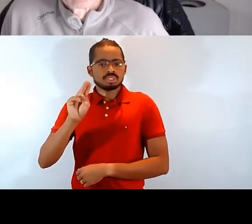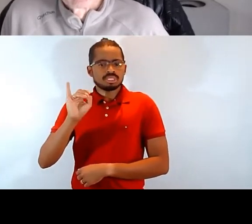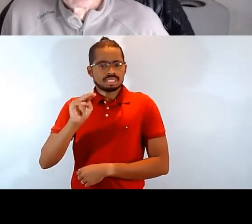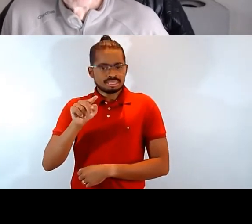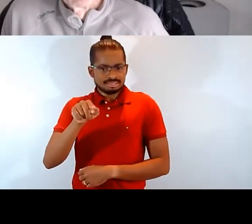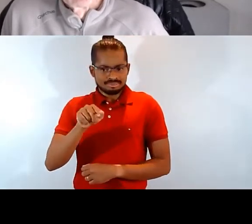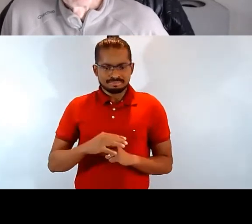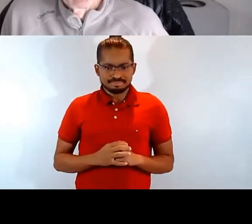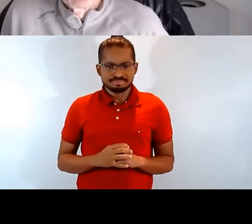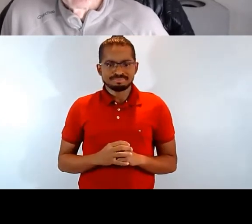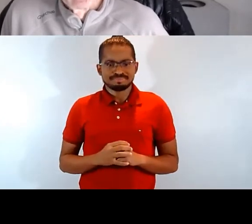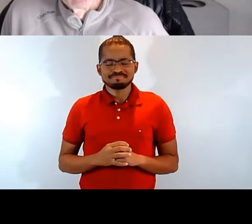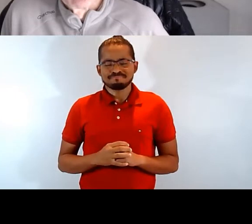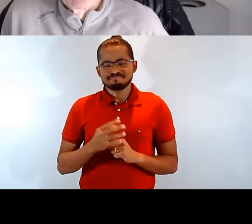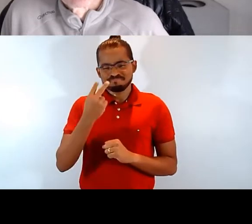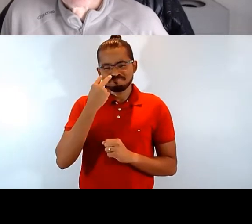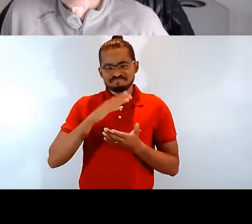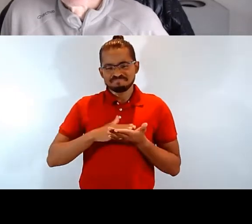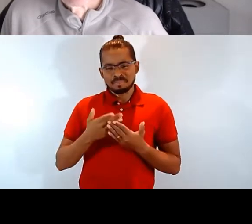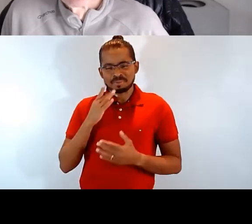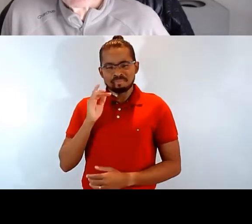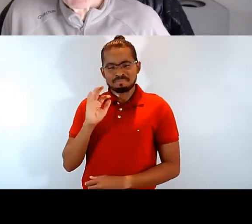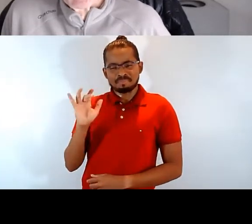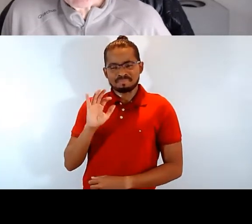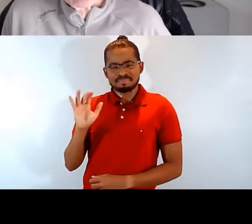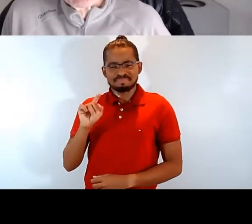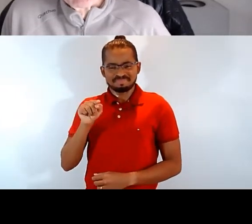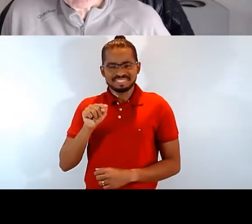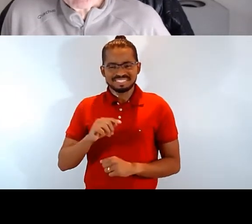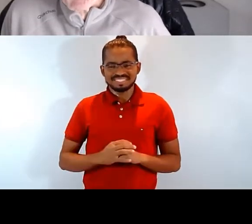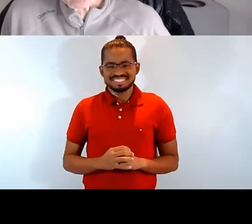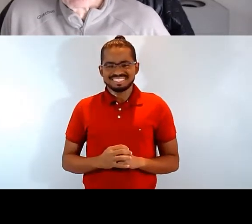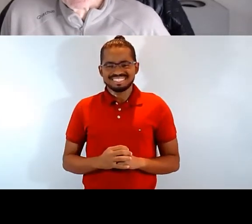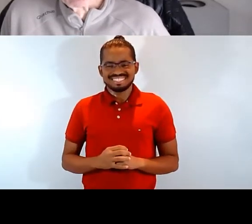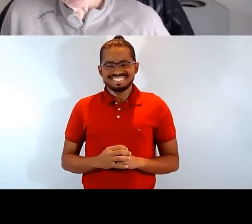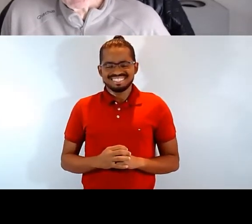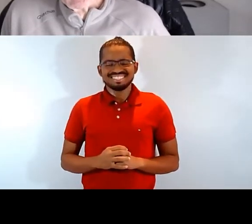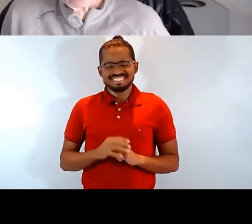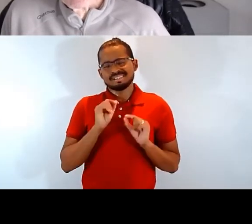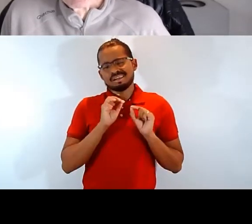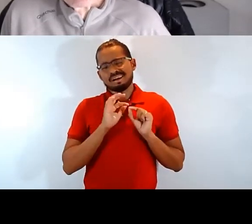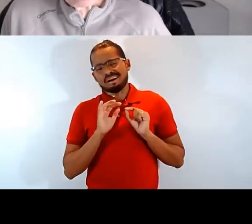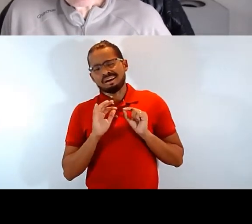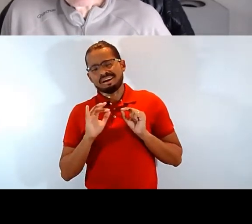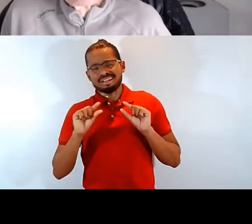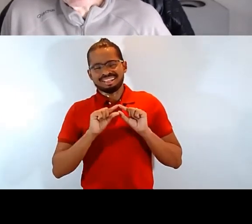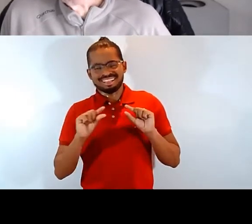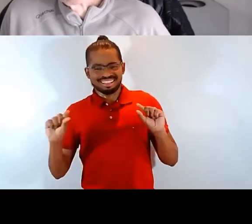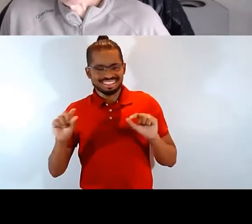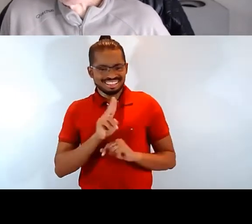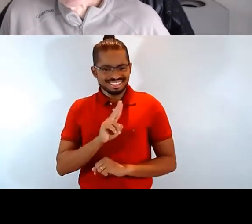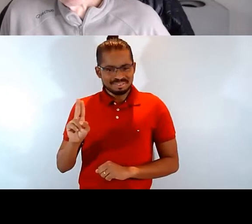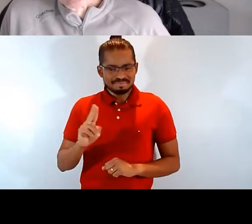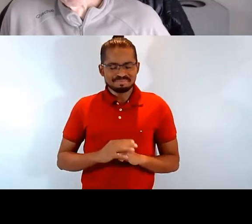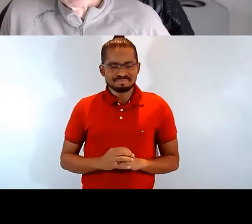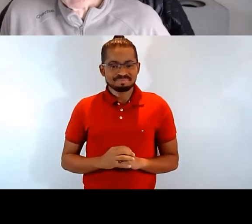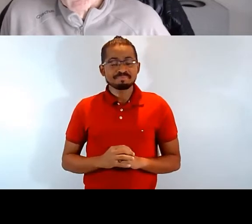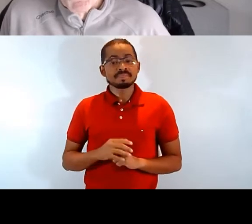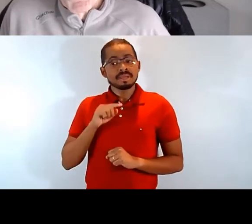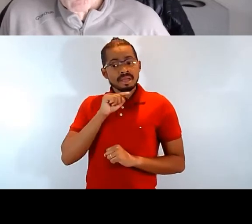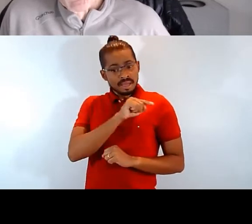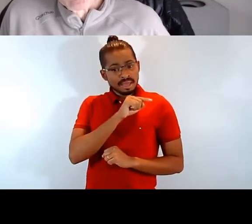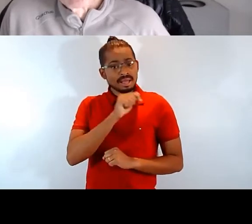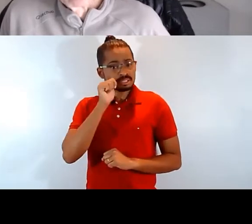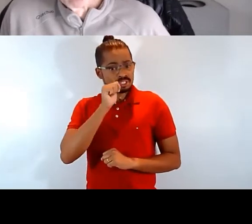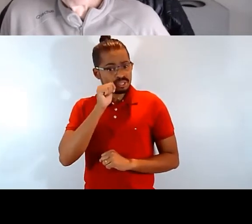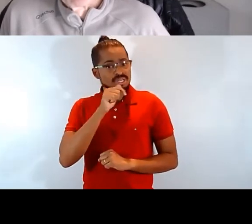I see your finger spelling the name. That's a long thing to do. She was a sign language